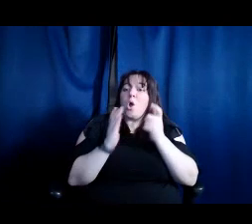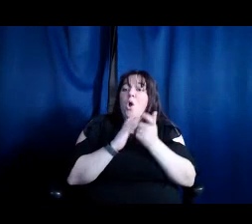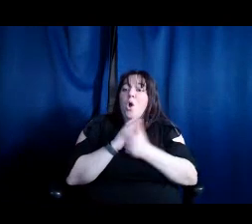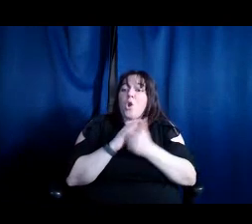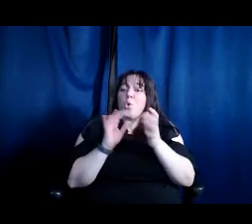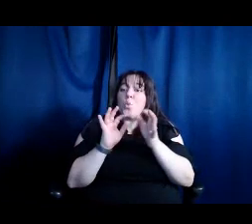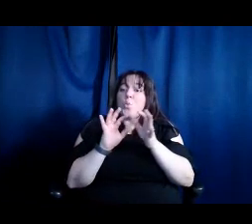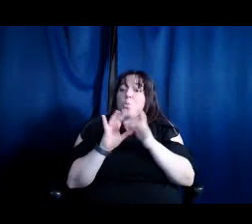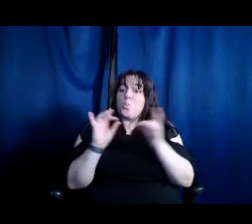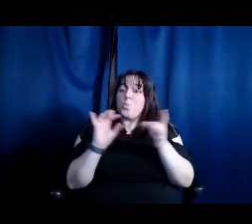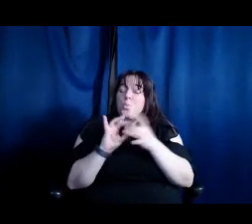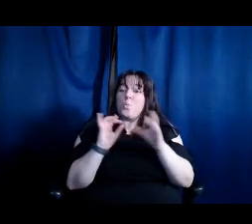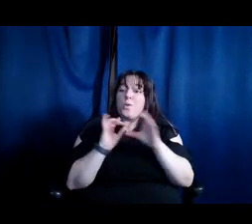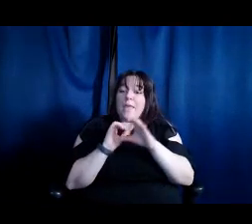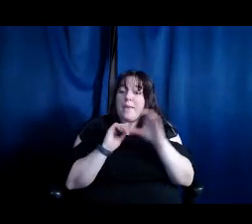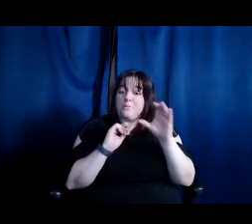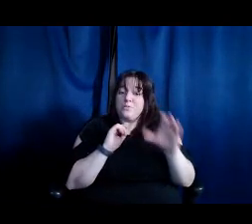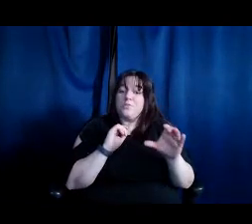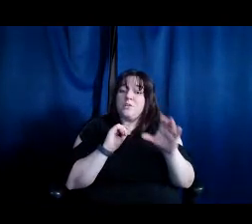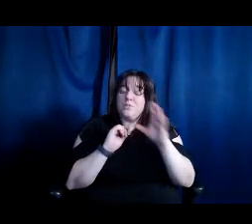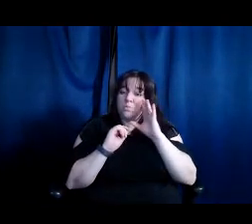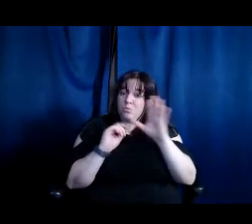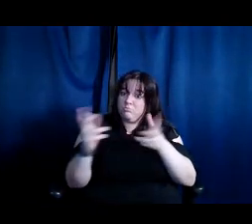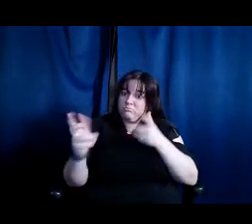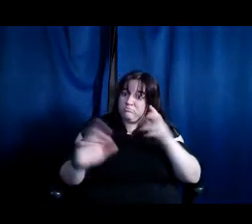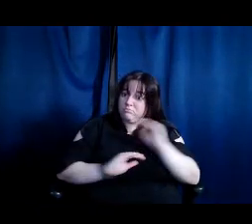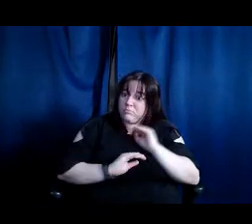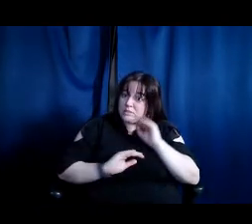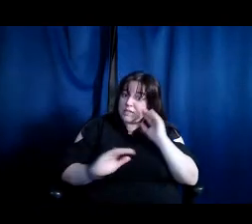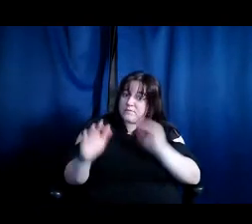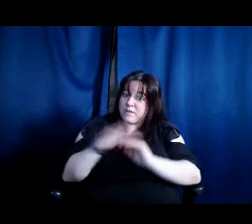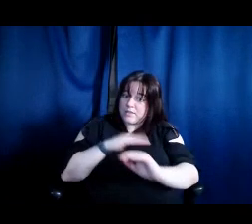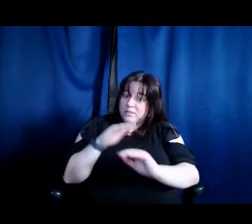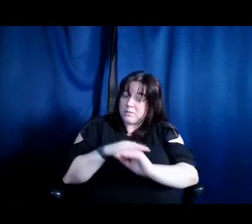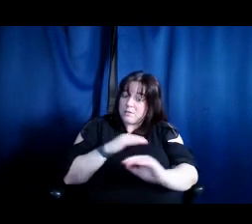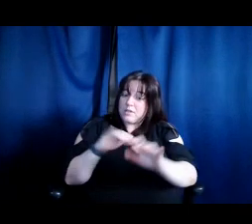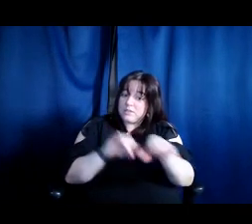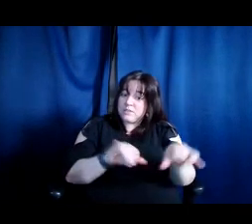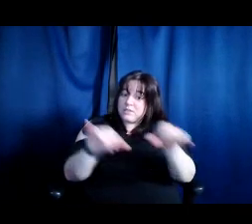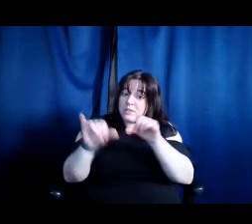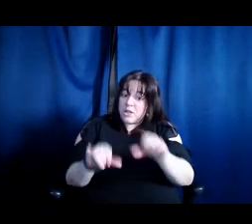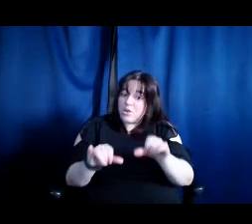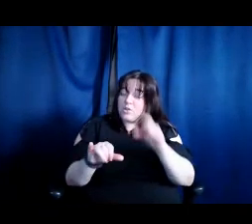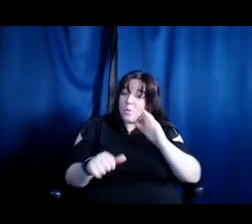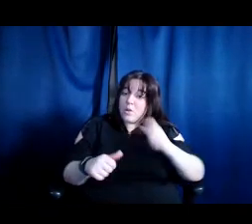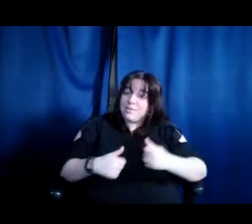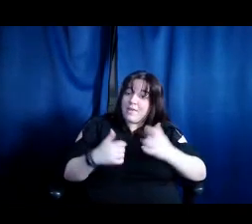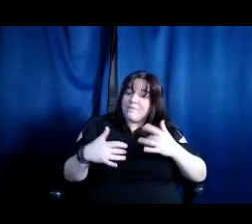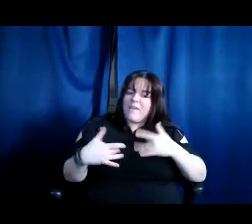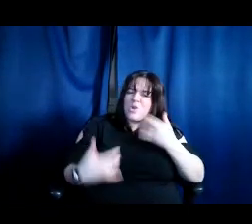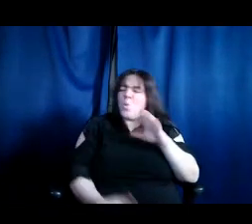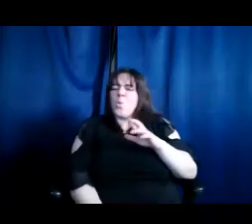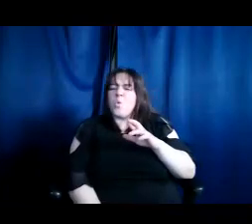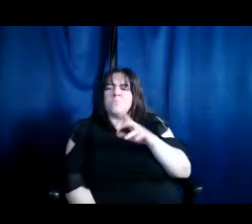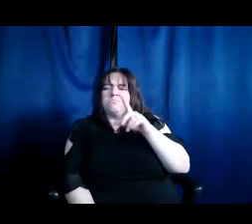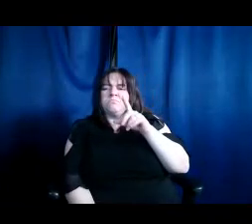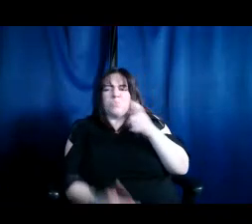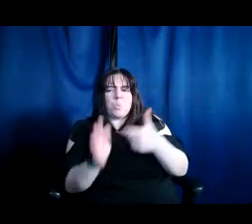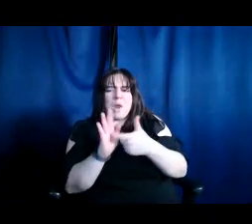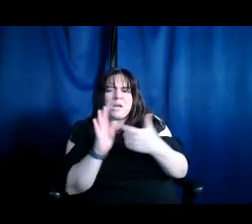presentation meet accessibility standards for a live event, or is an ASL interpreter required to meet